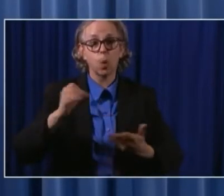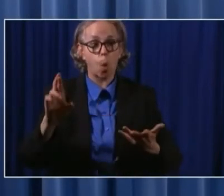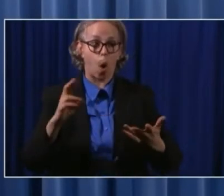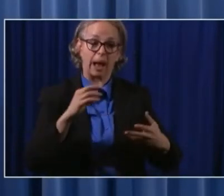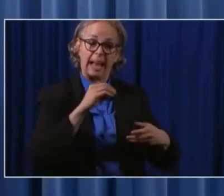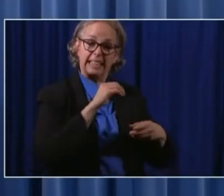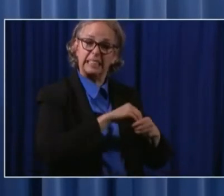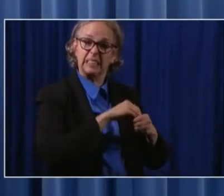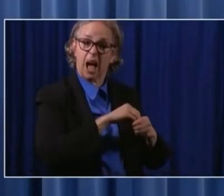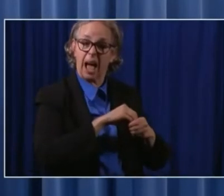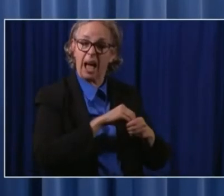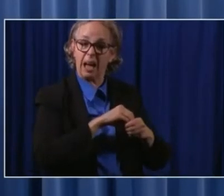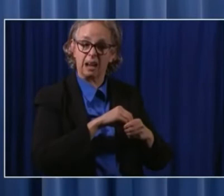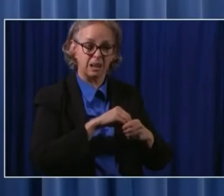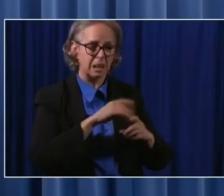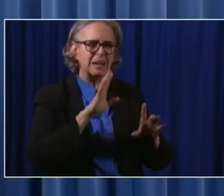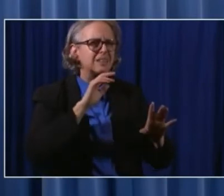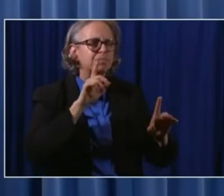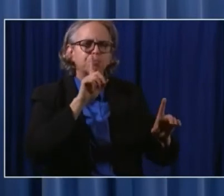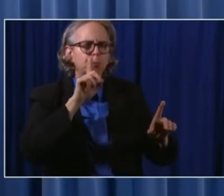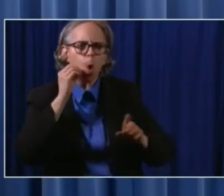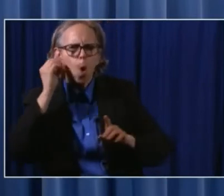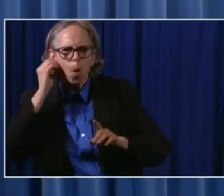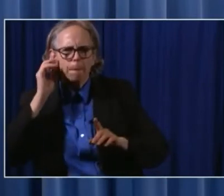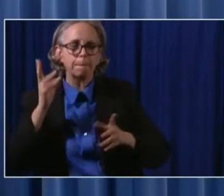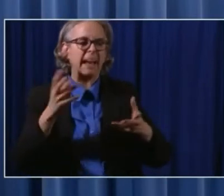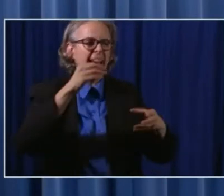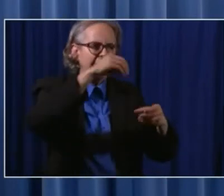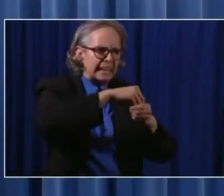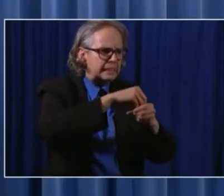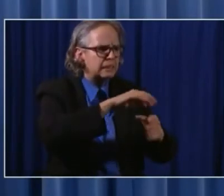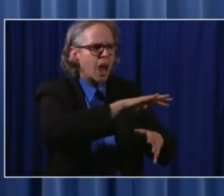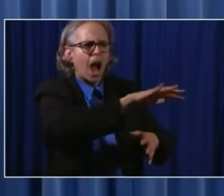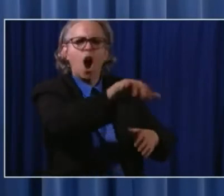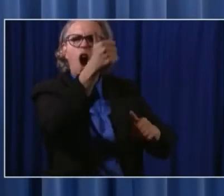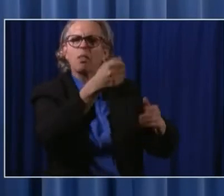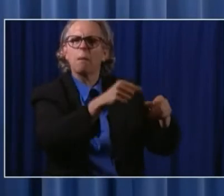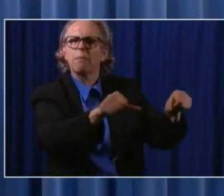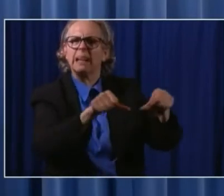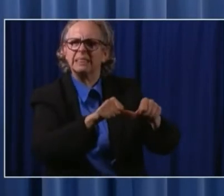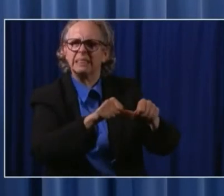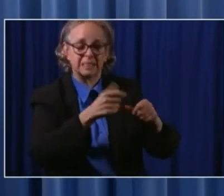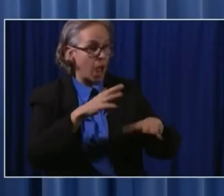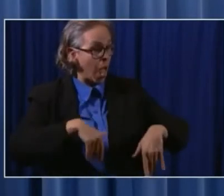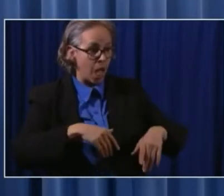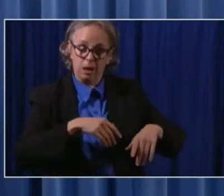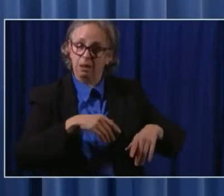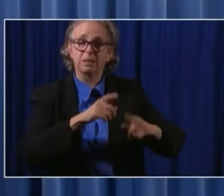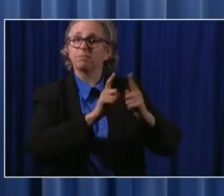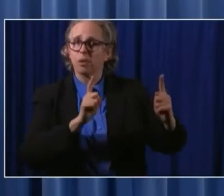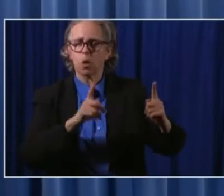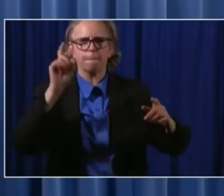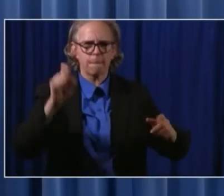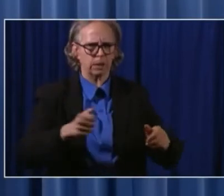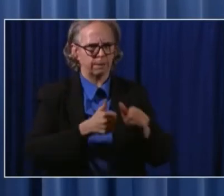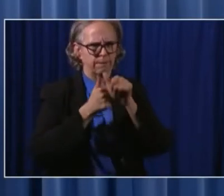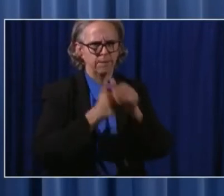but are unable to maintain 6-foot social distance from people who are not members of your household. And also for